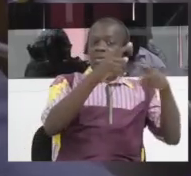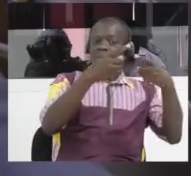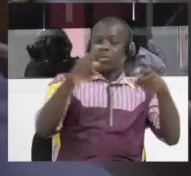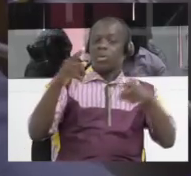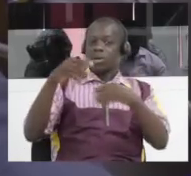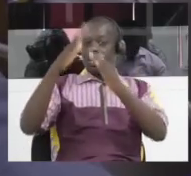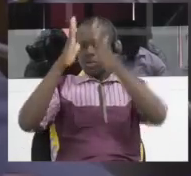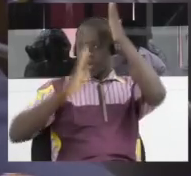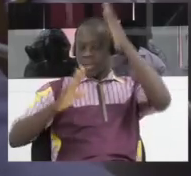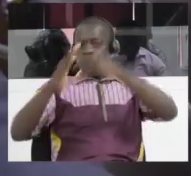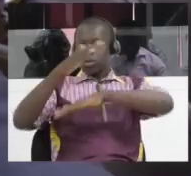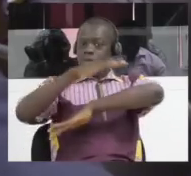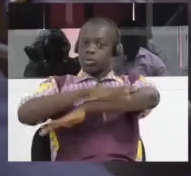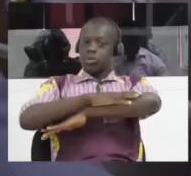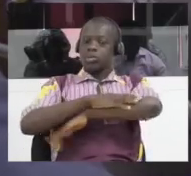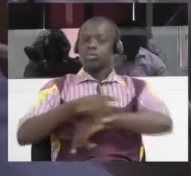academies?